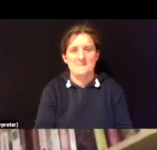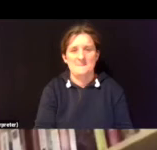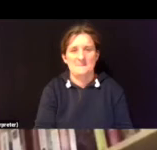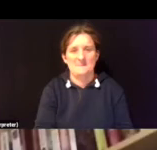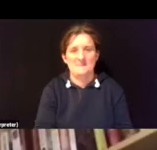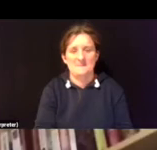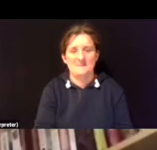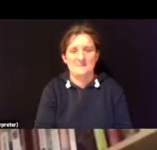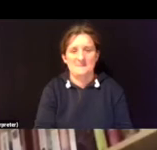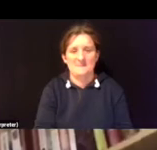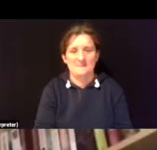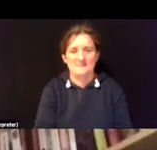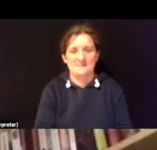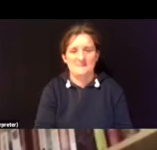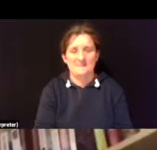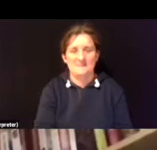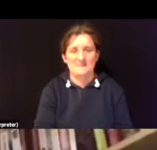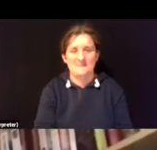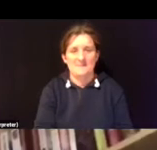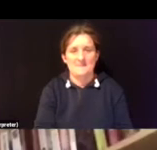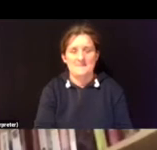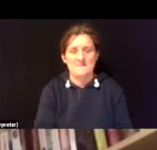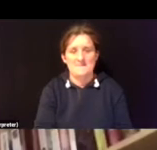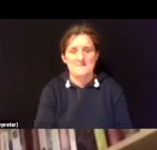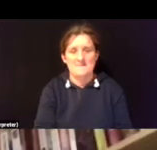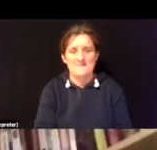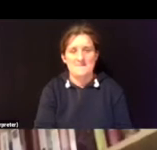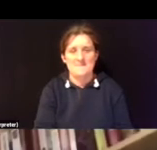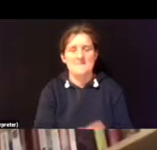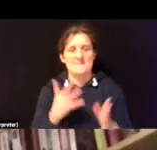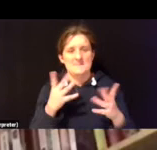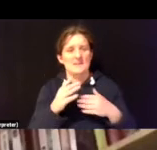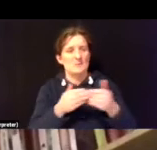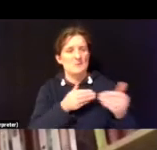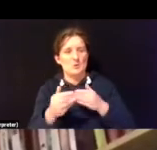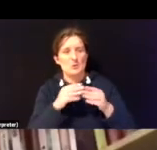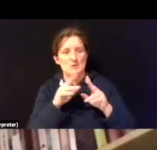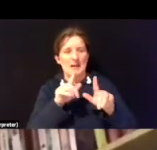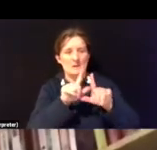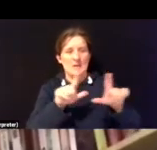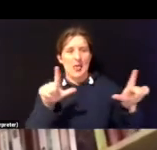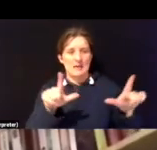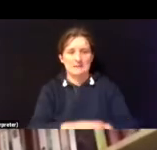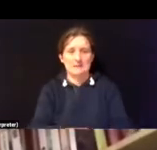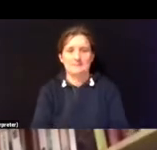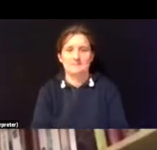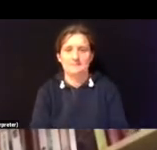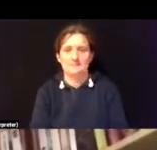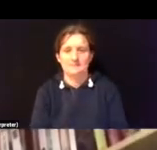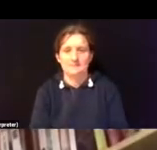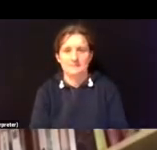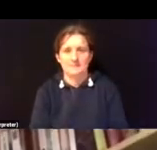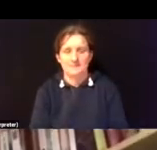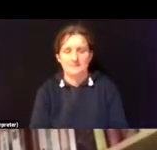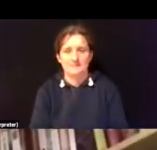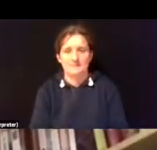that. If it doesn't work, we can live with that. I've managed to swap around which screen is which